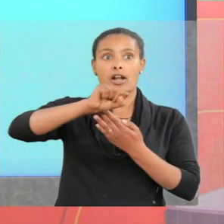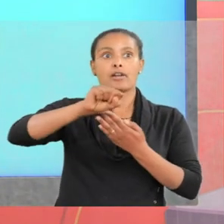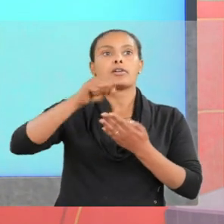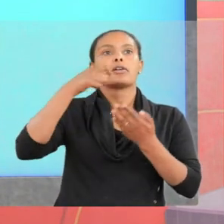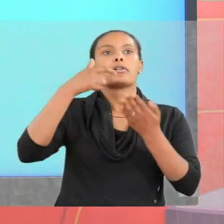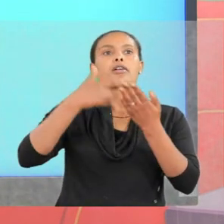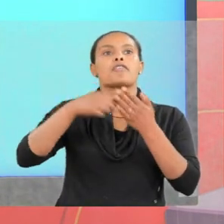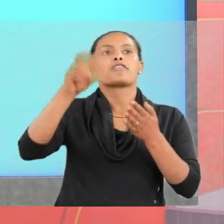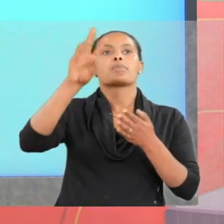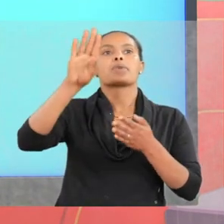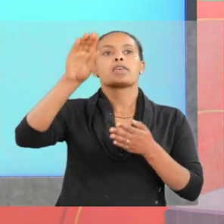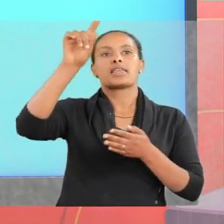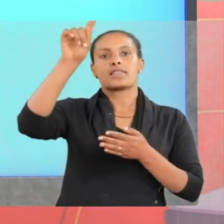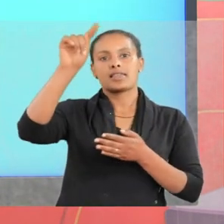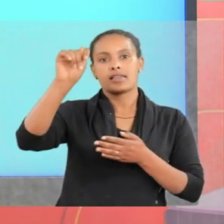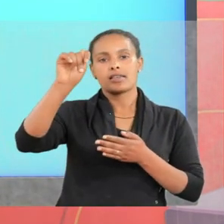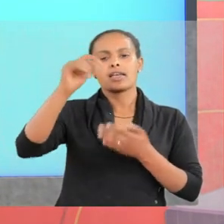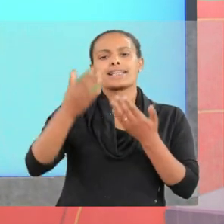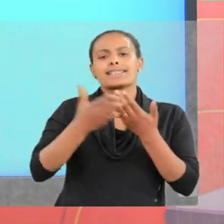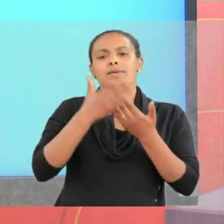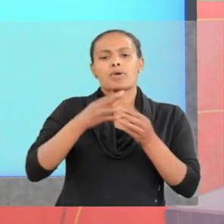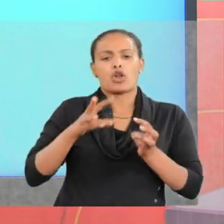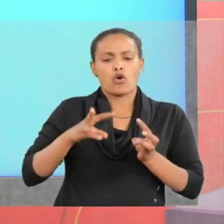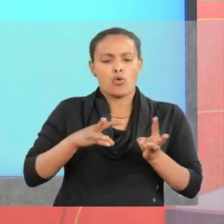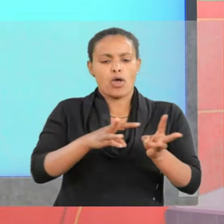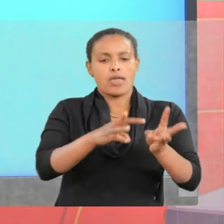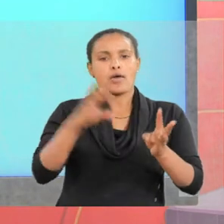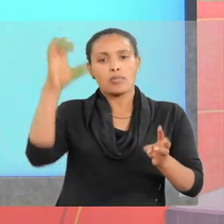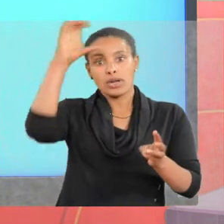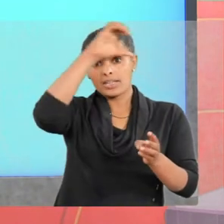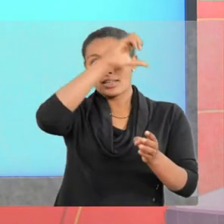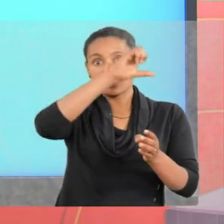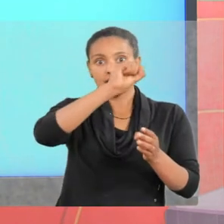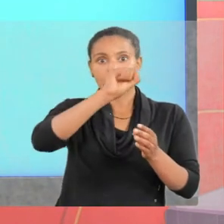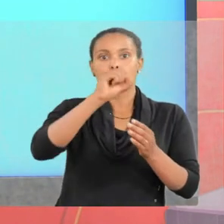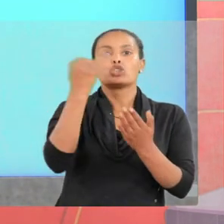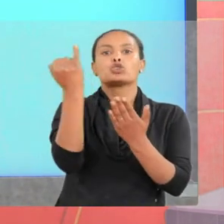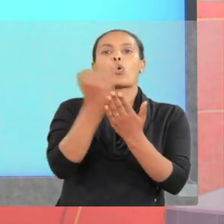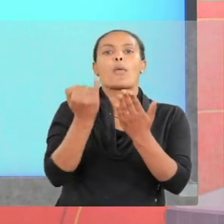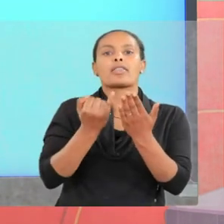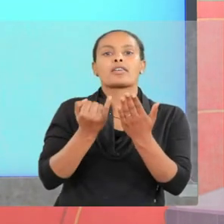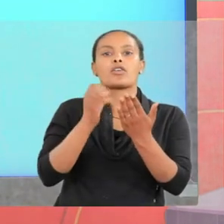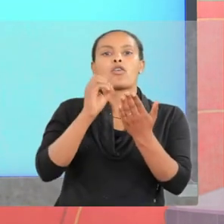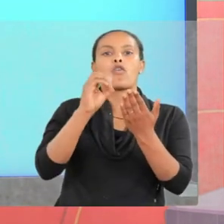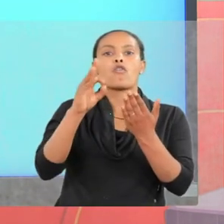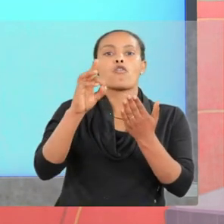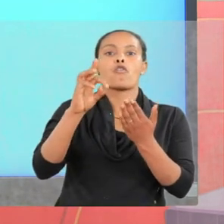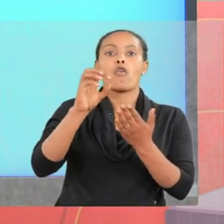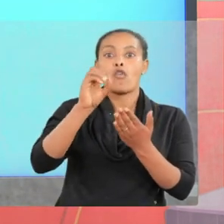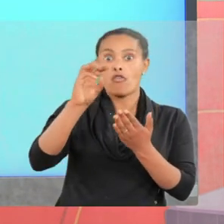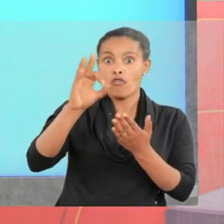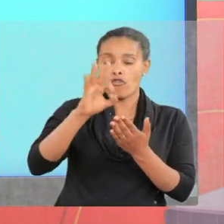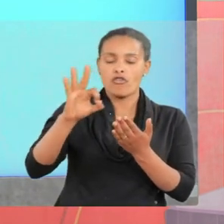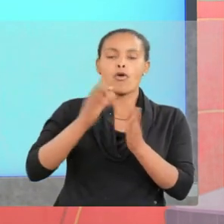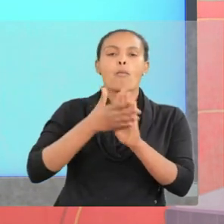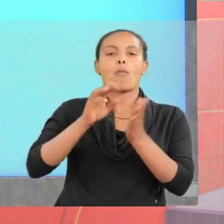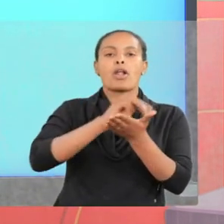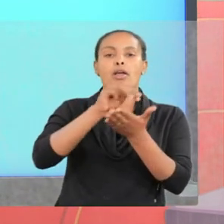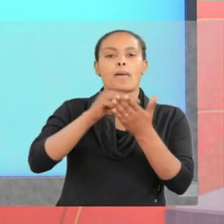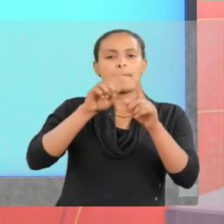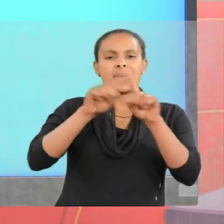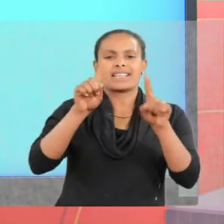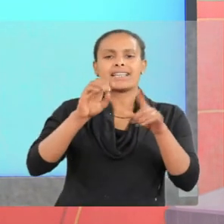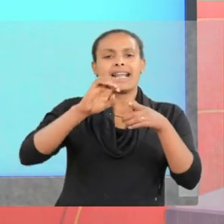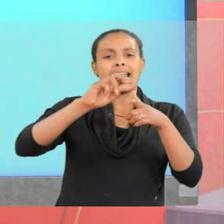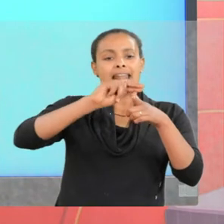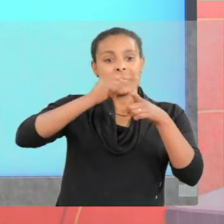theory provides a simple way of predicting geometry of molecules, but